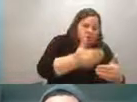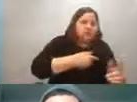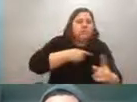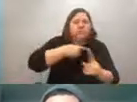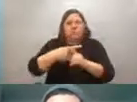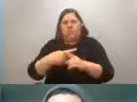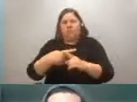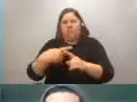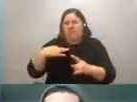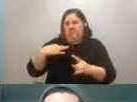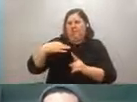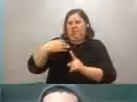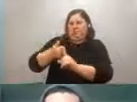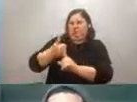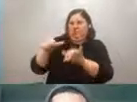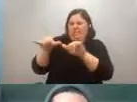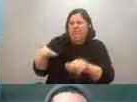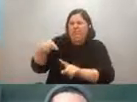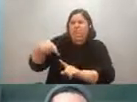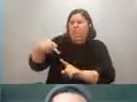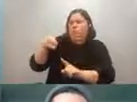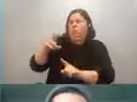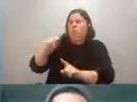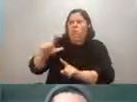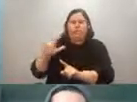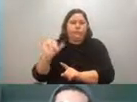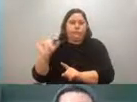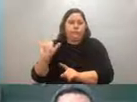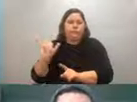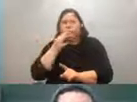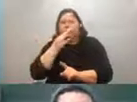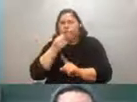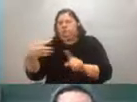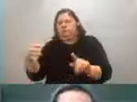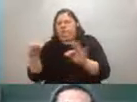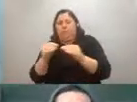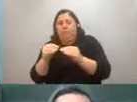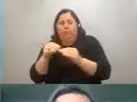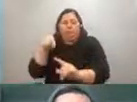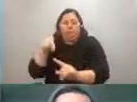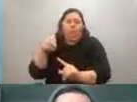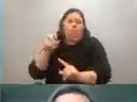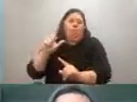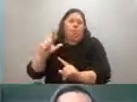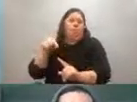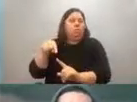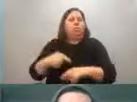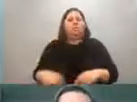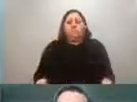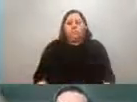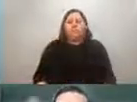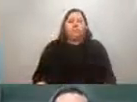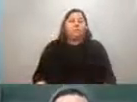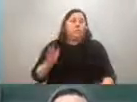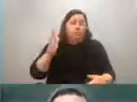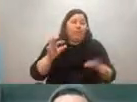application portal which we'll talk a little bit here in a bit too um let's see well we'll talk about uh rack